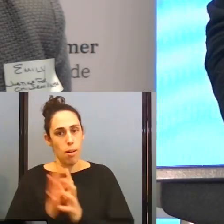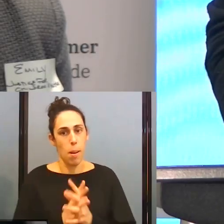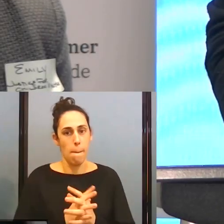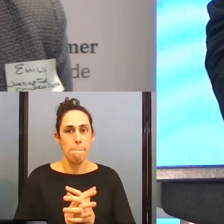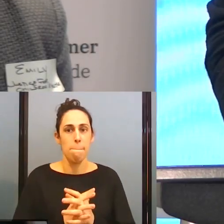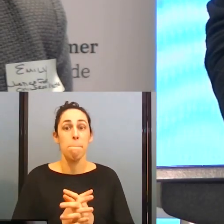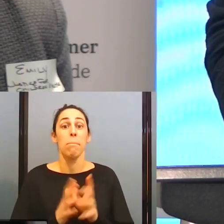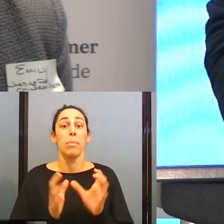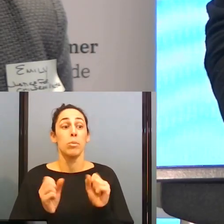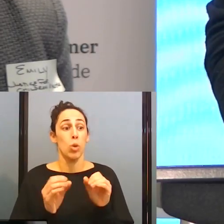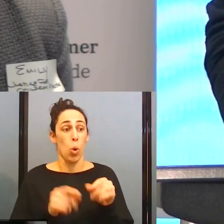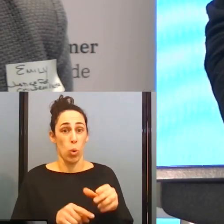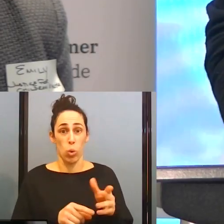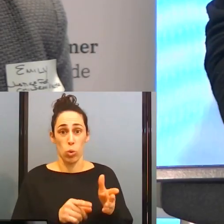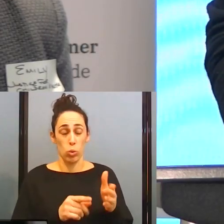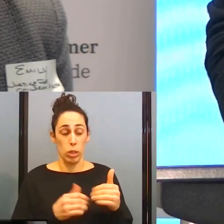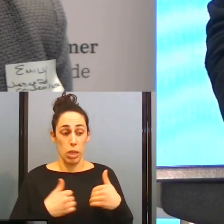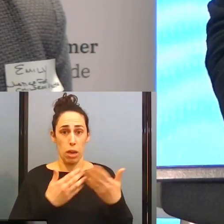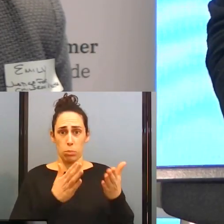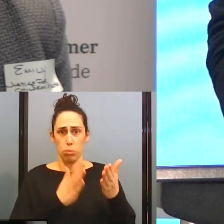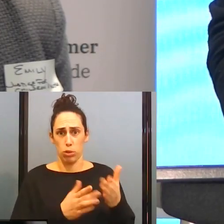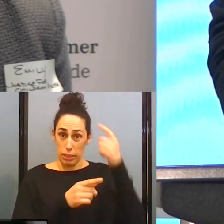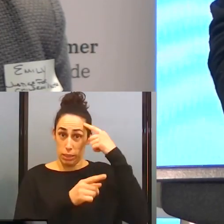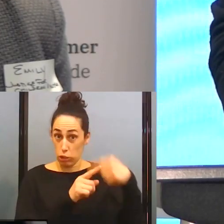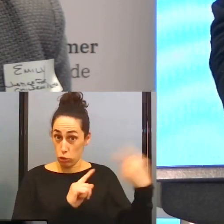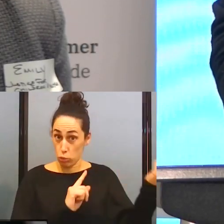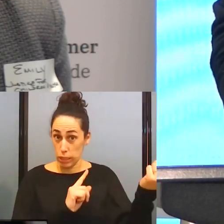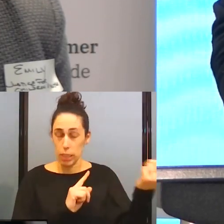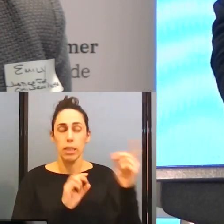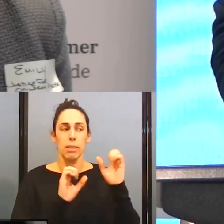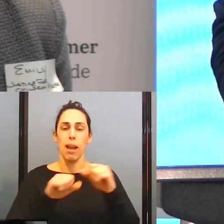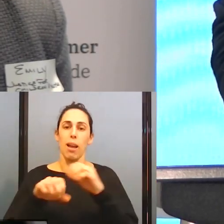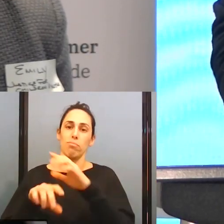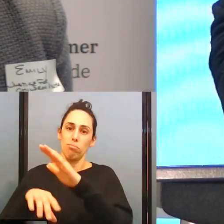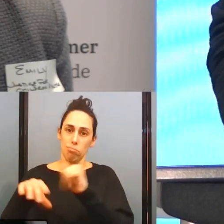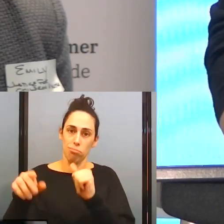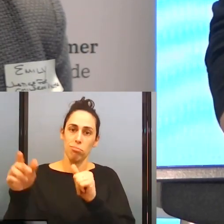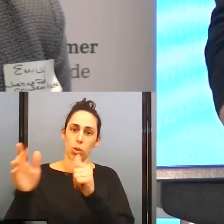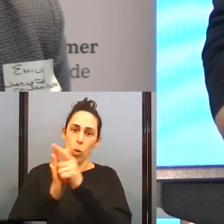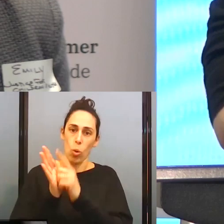ultimately they're not coming from the